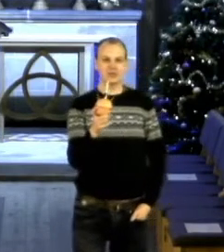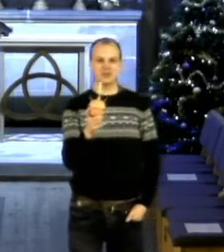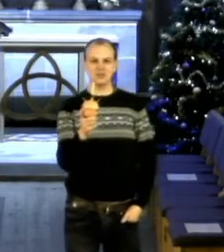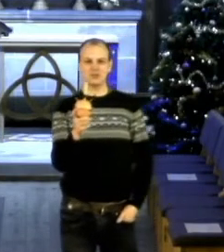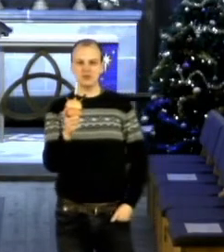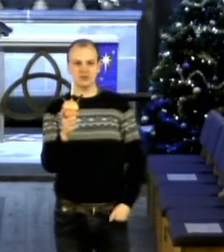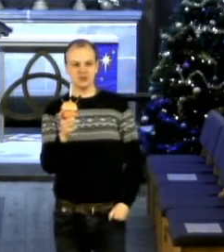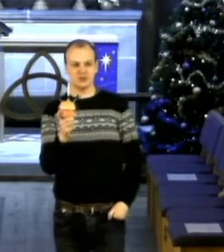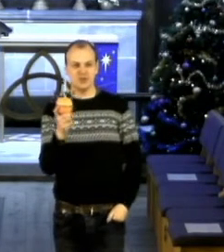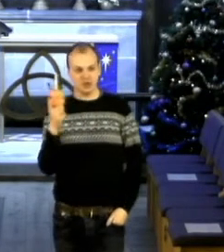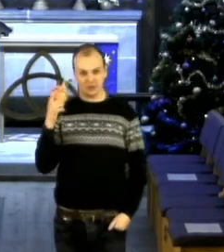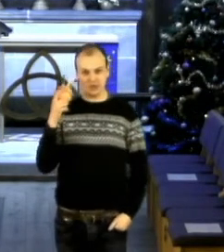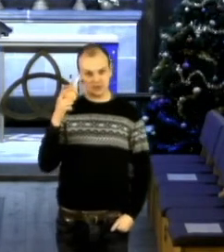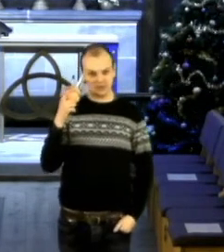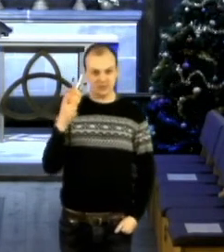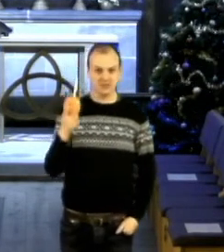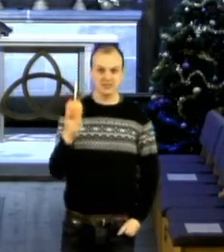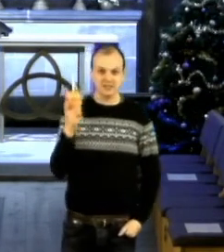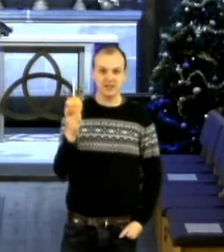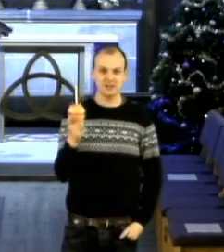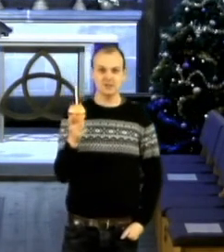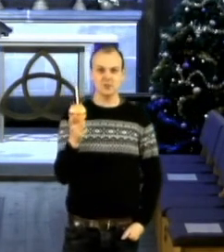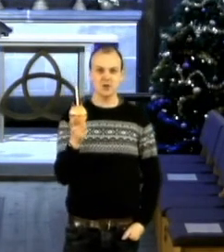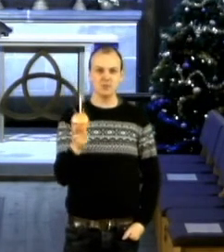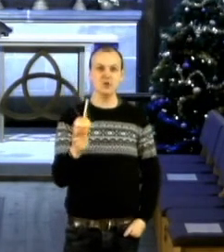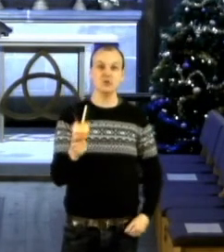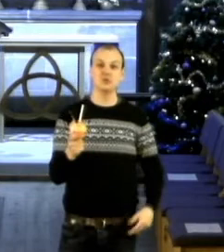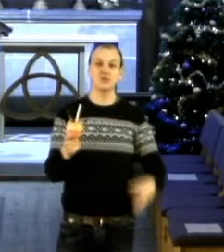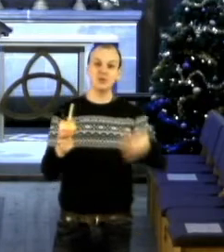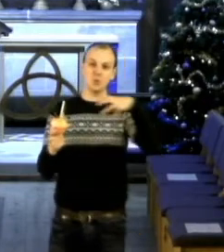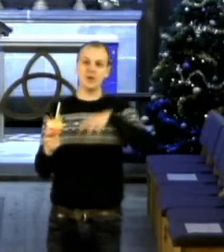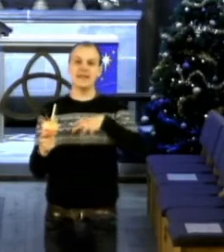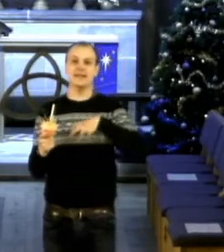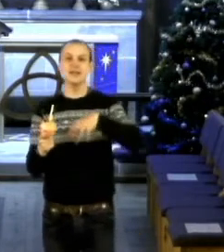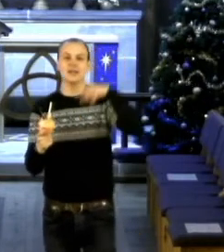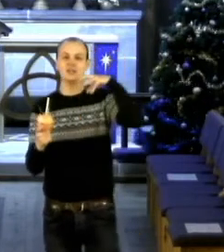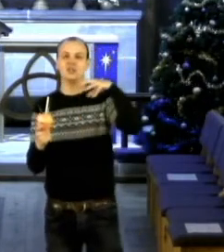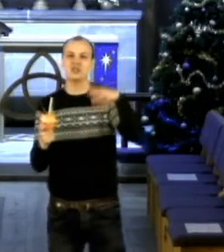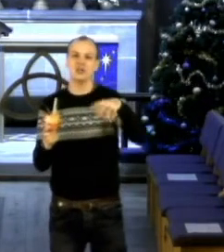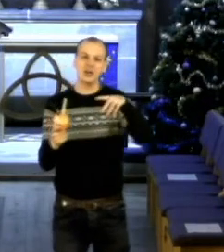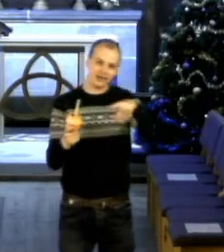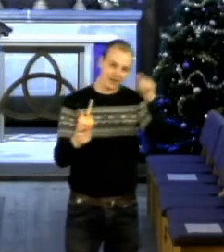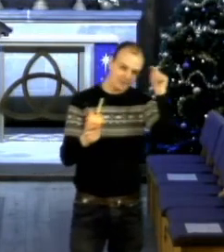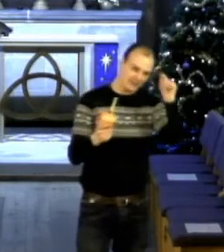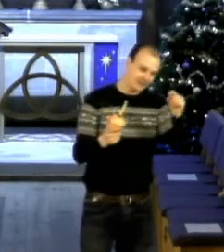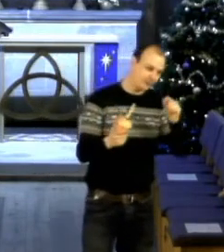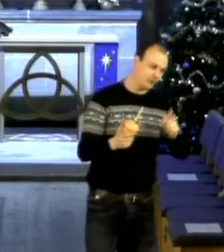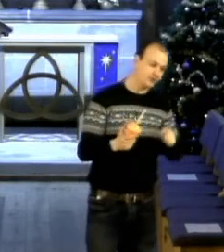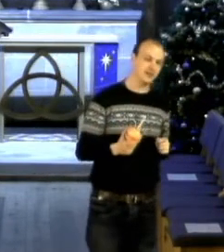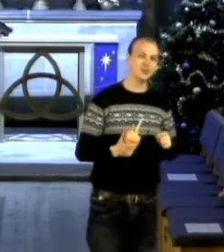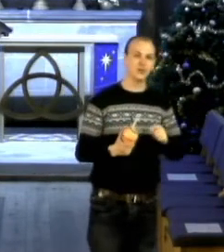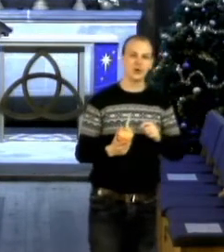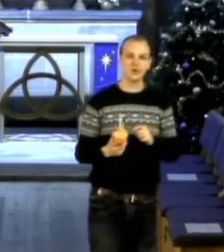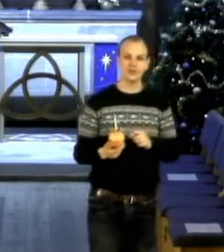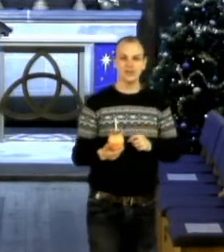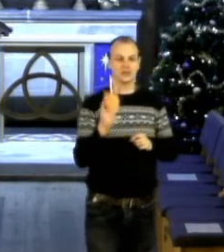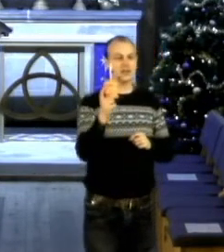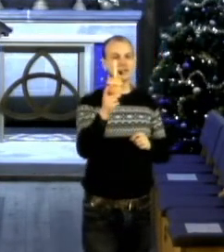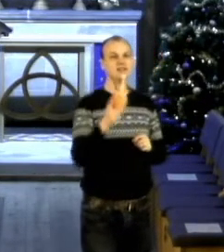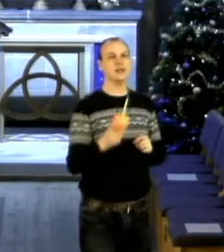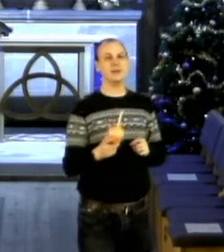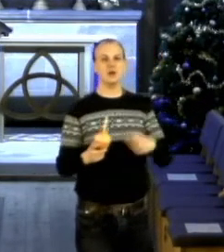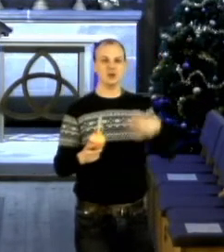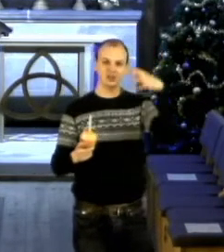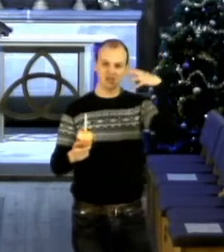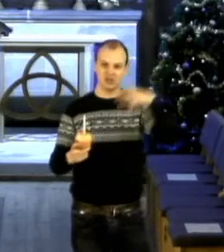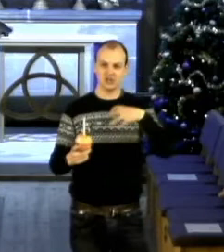told to not just know that Jesus is the light of the world, but also that we can shine and be different in the world. So let's